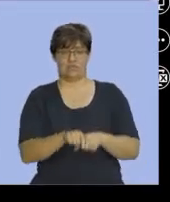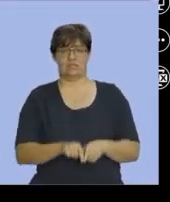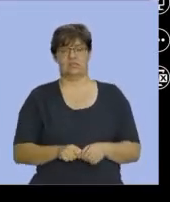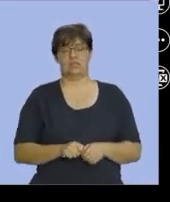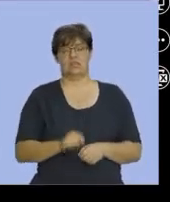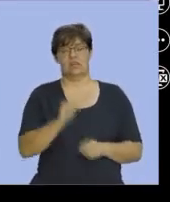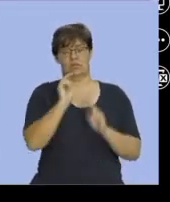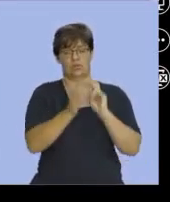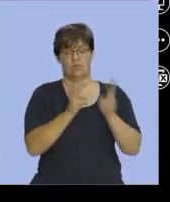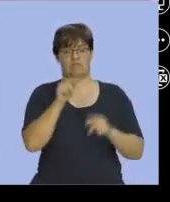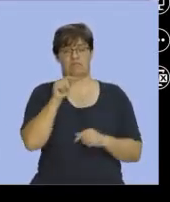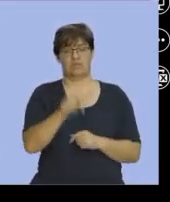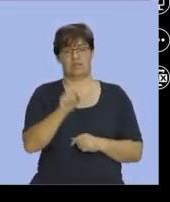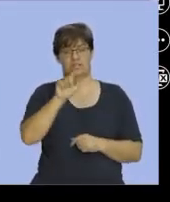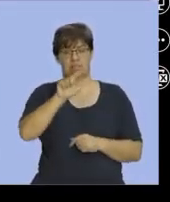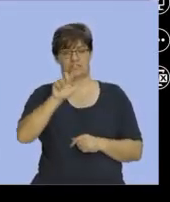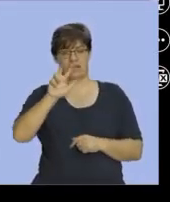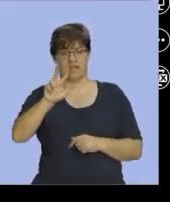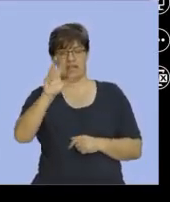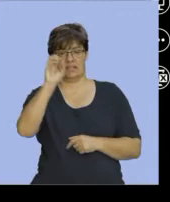be